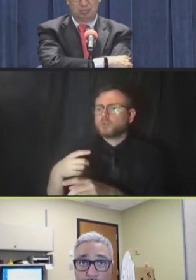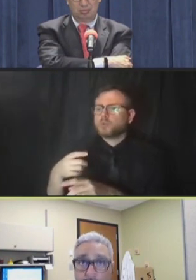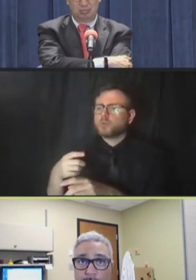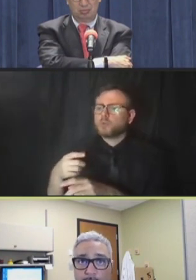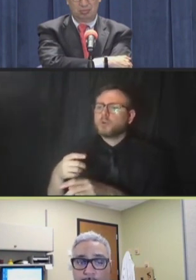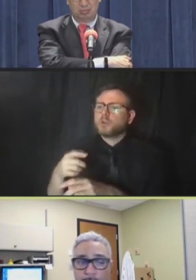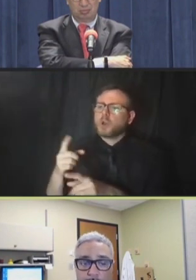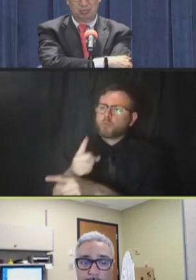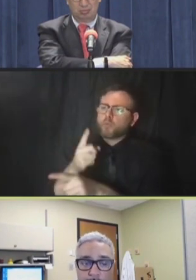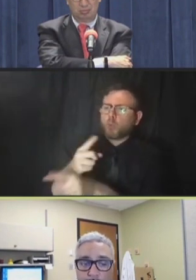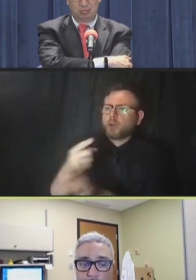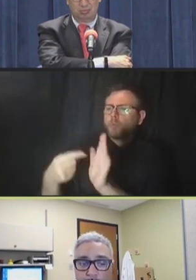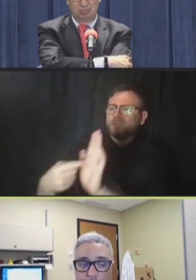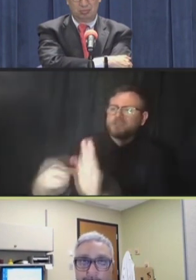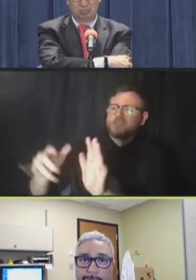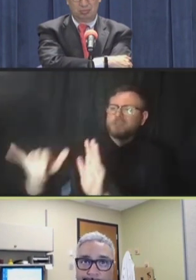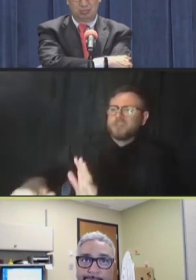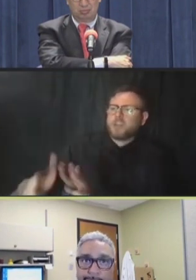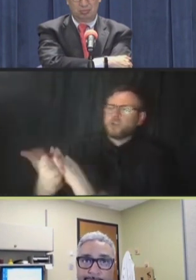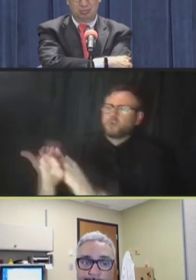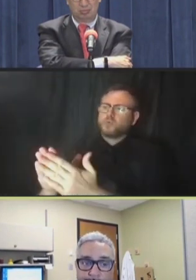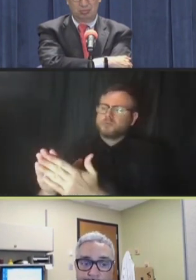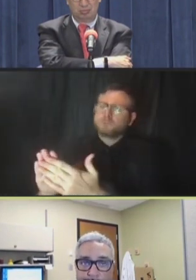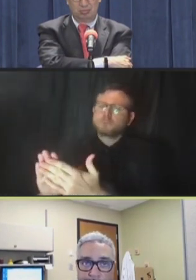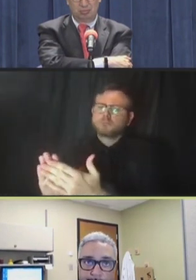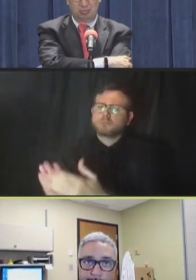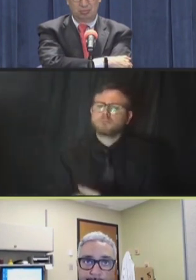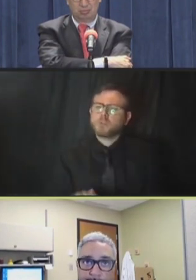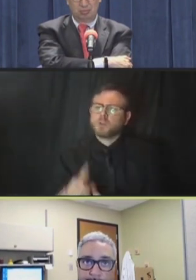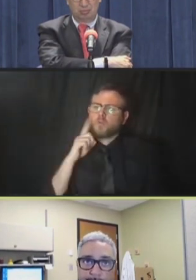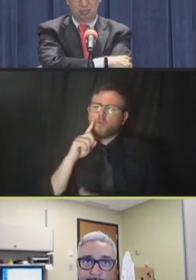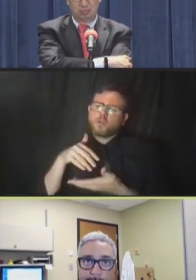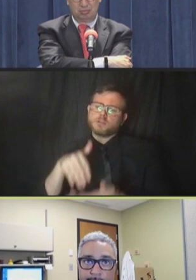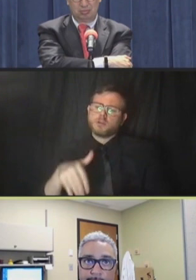study for the reasons Dr. Del Rio described.